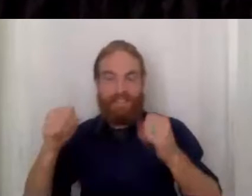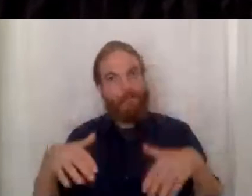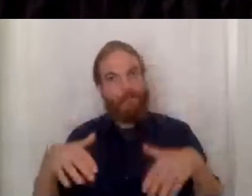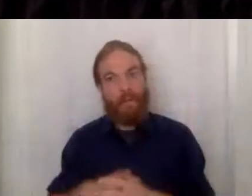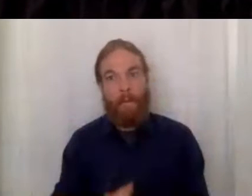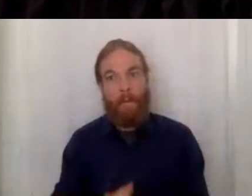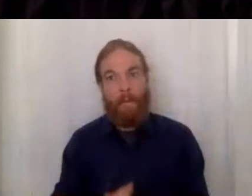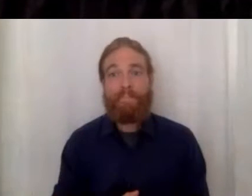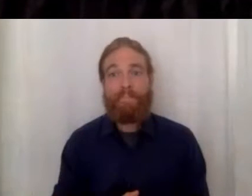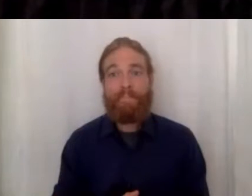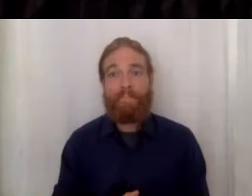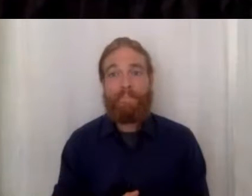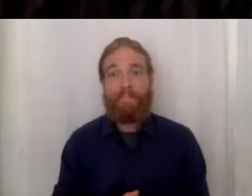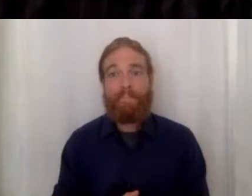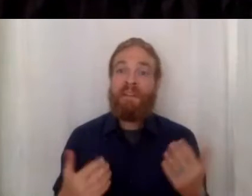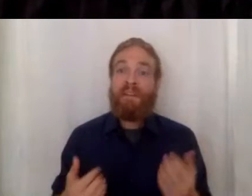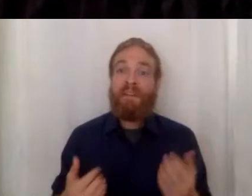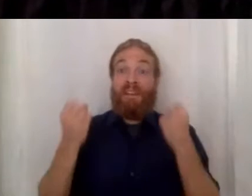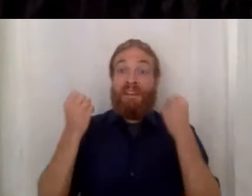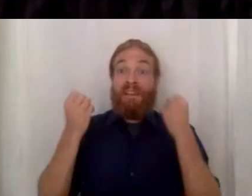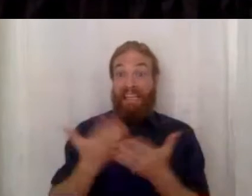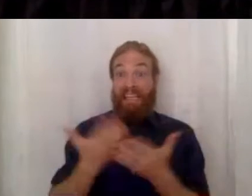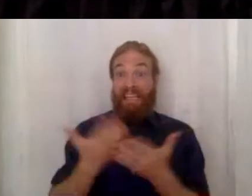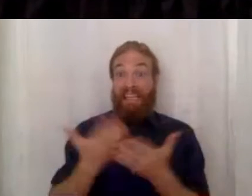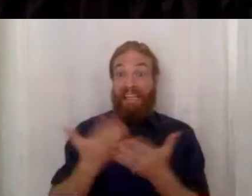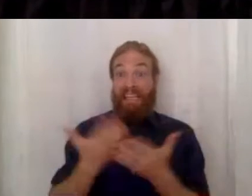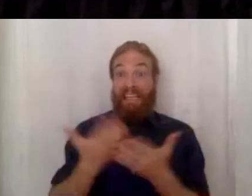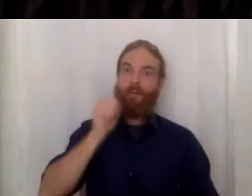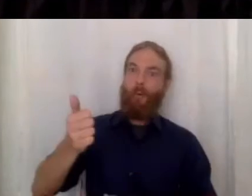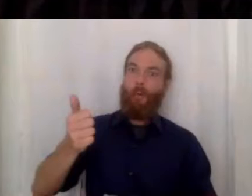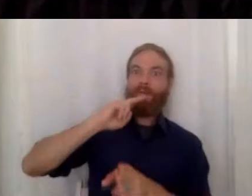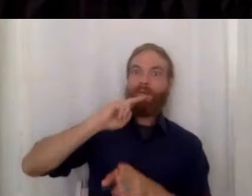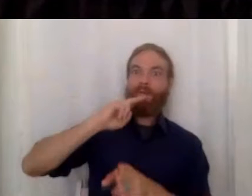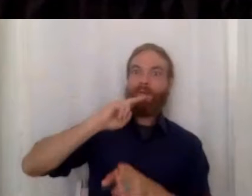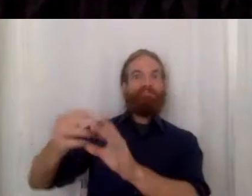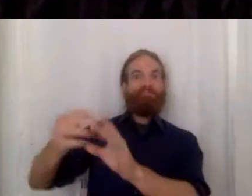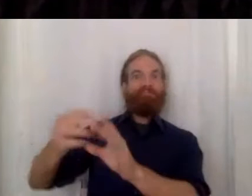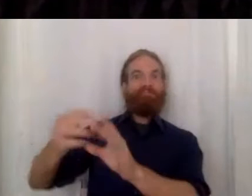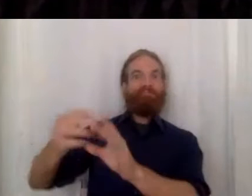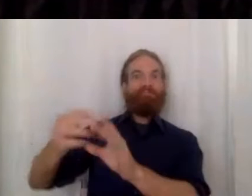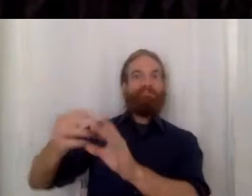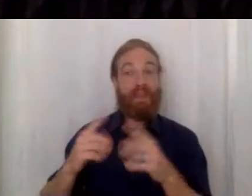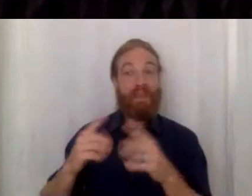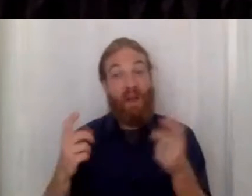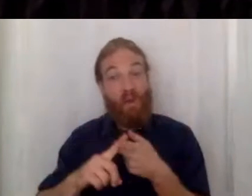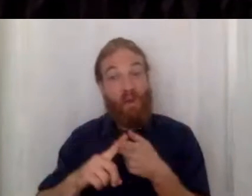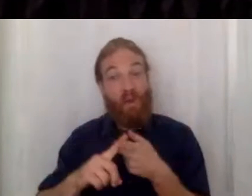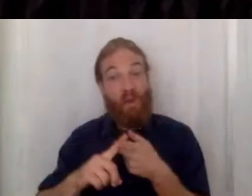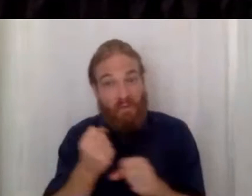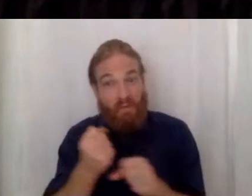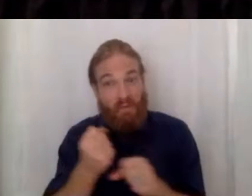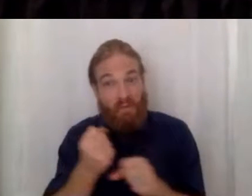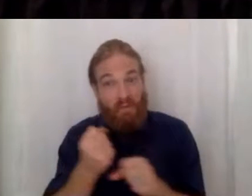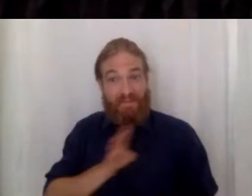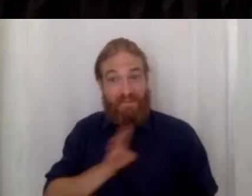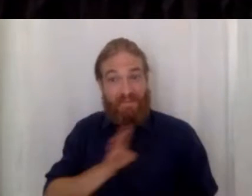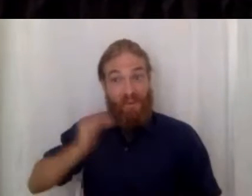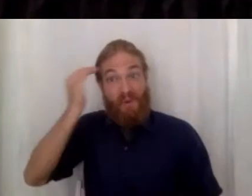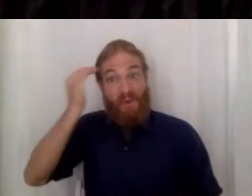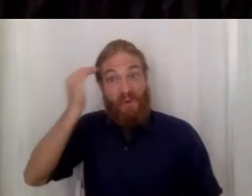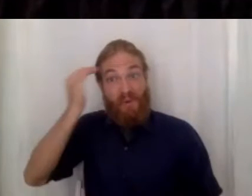board's awareness around some of the challenges that are not talked about, and that you know our staff and the